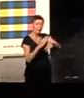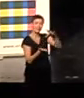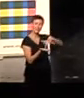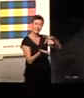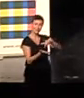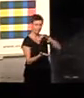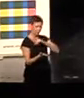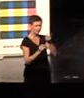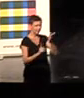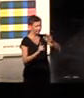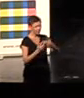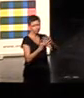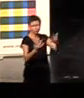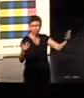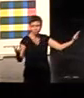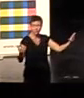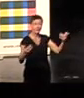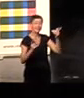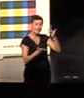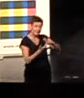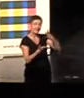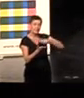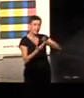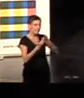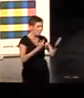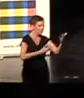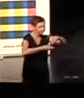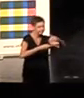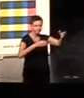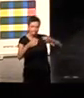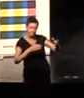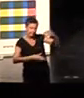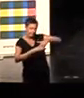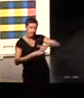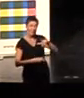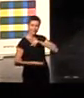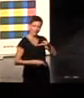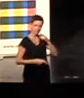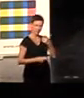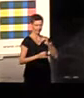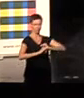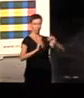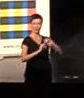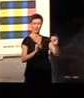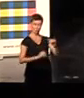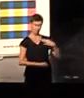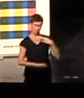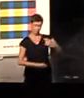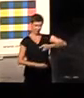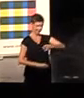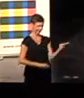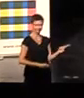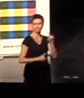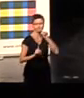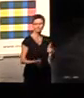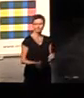meer participatie more participe 3 democracy and that is why the price is de crysis opriep recente tip democracy